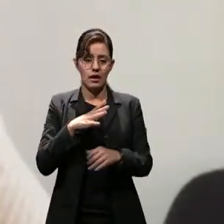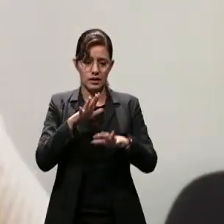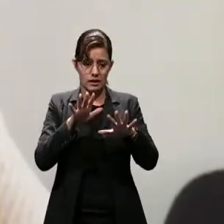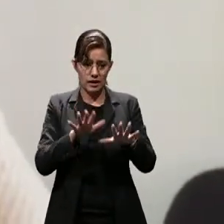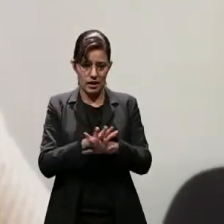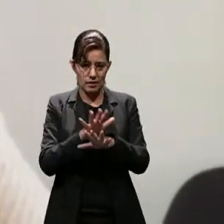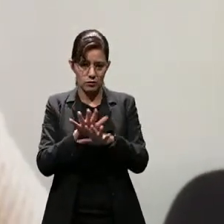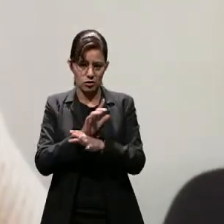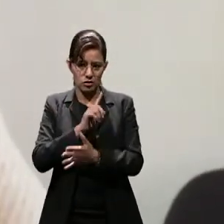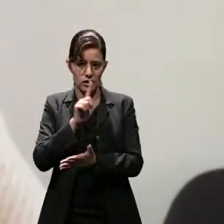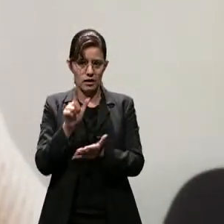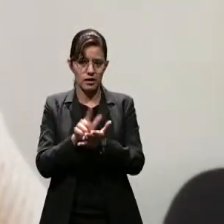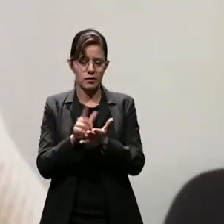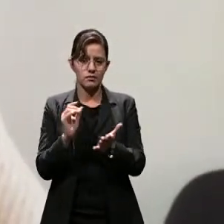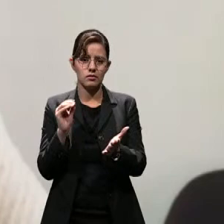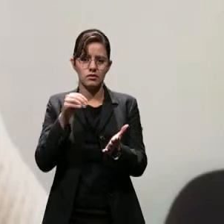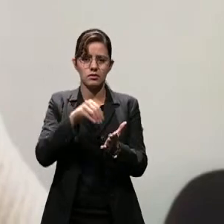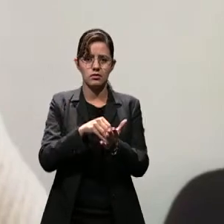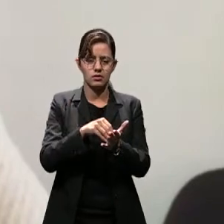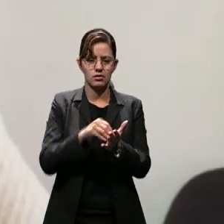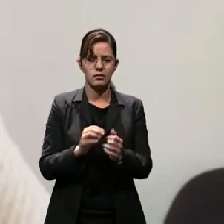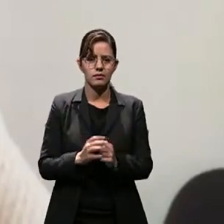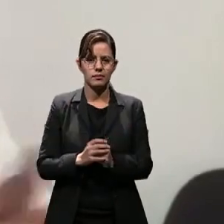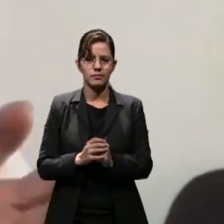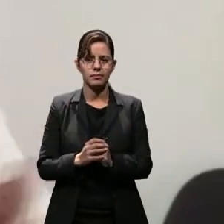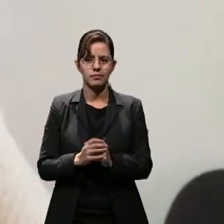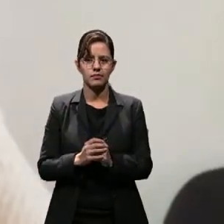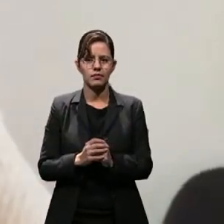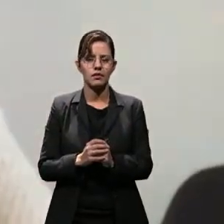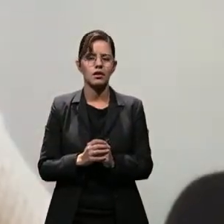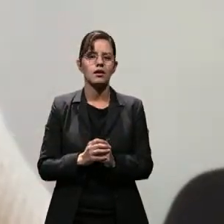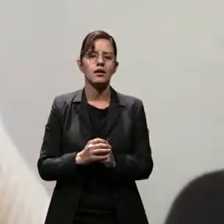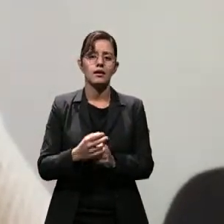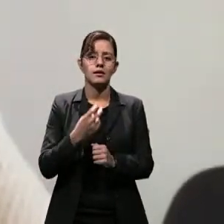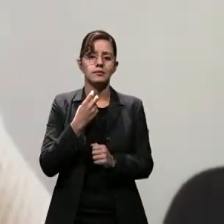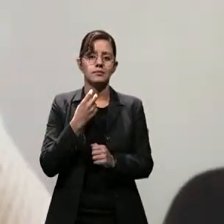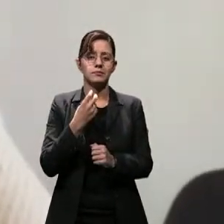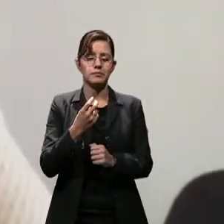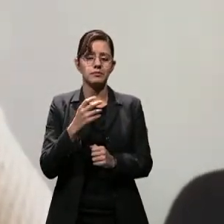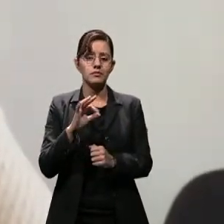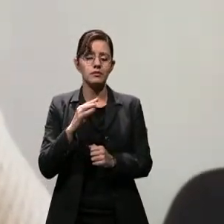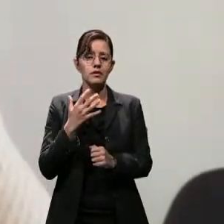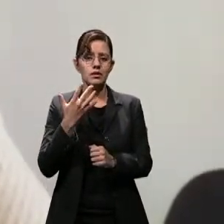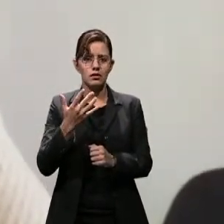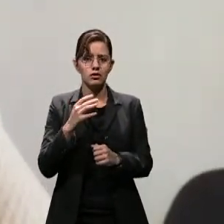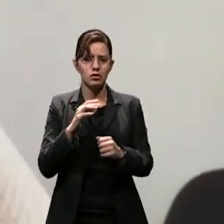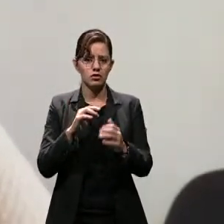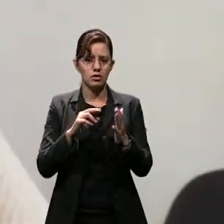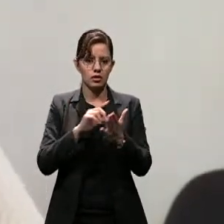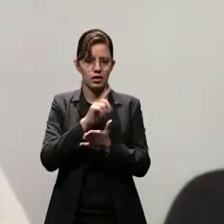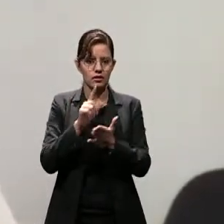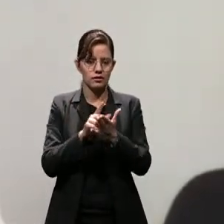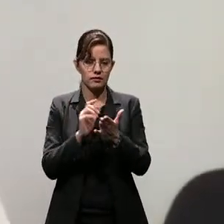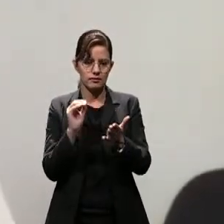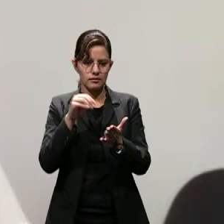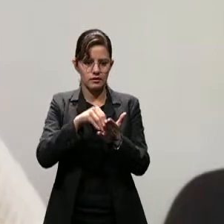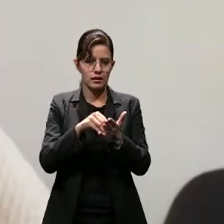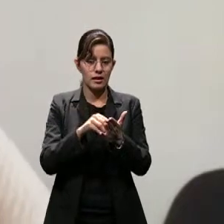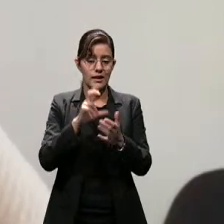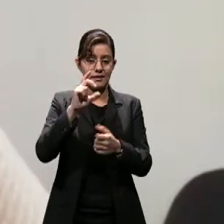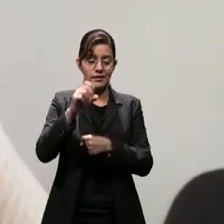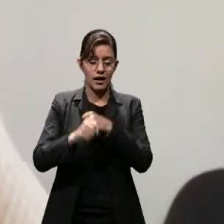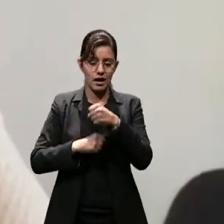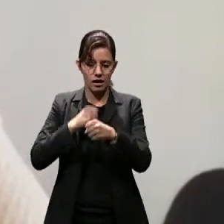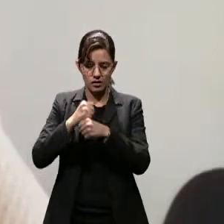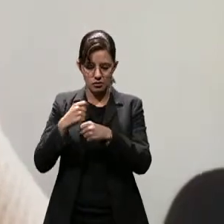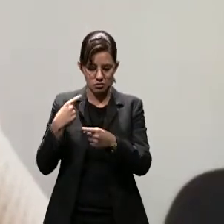So all these changes and more than the 45 reforms in these several decades where we are